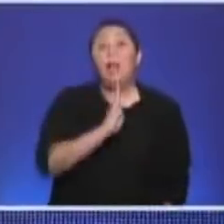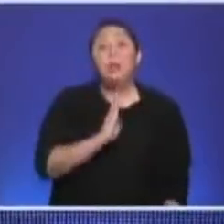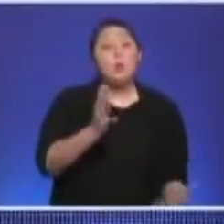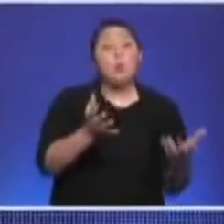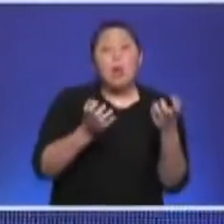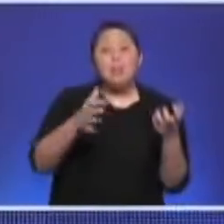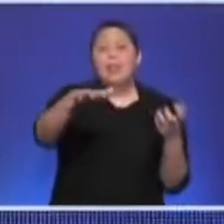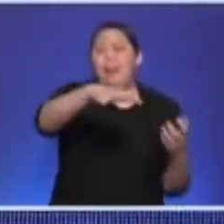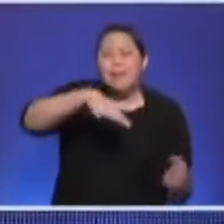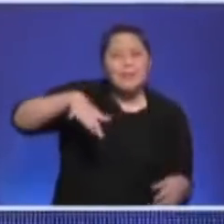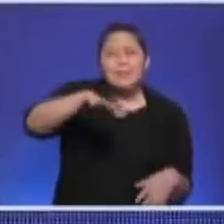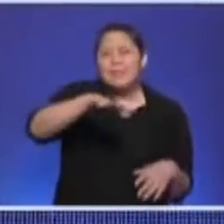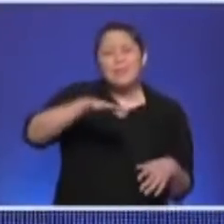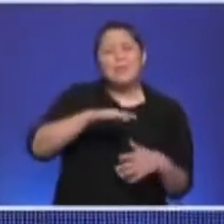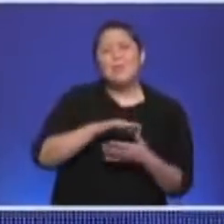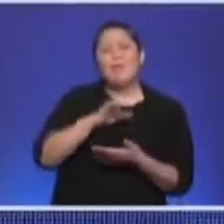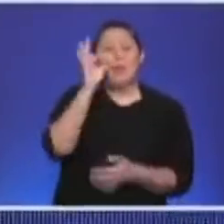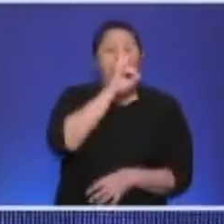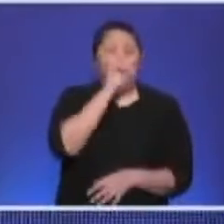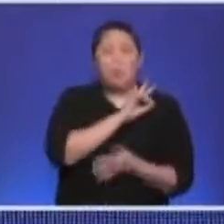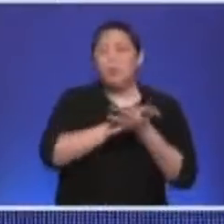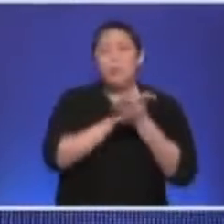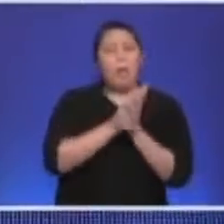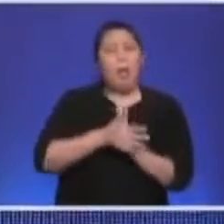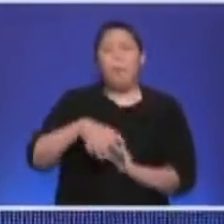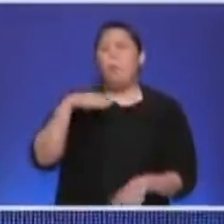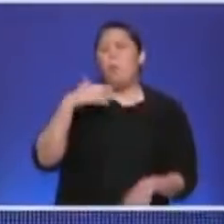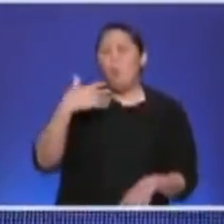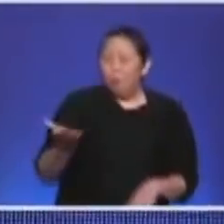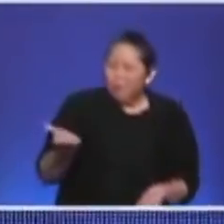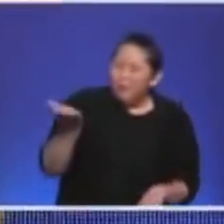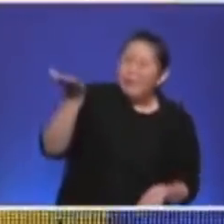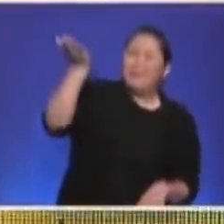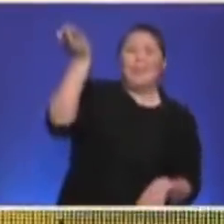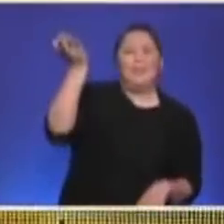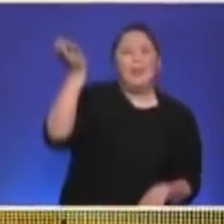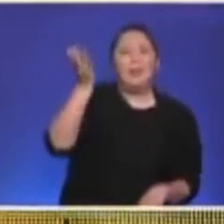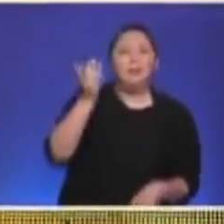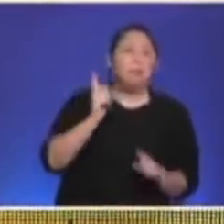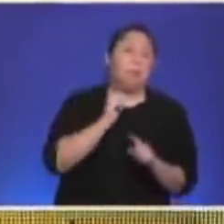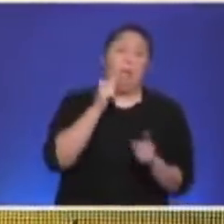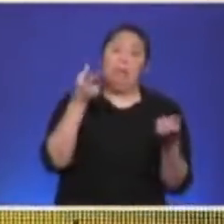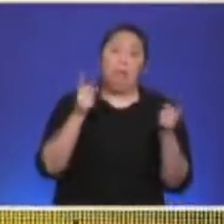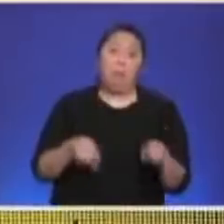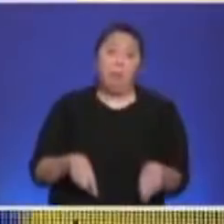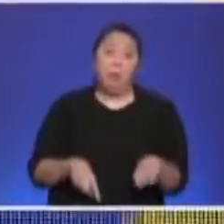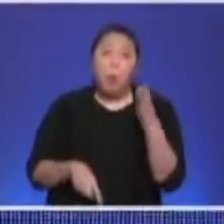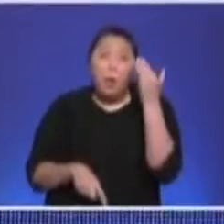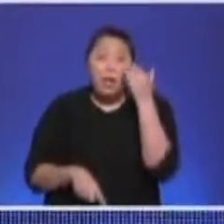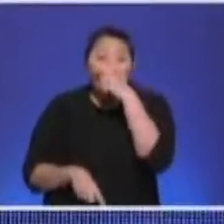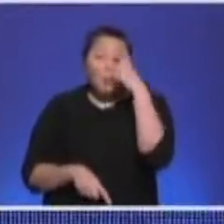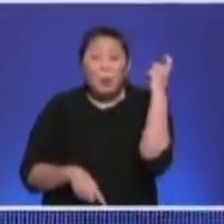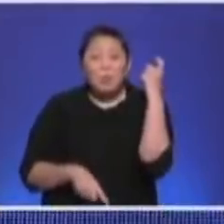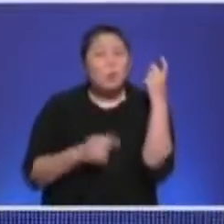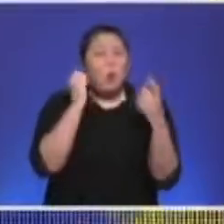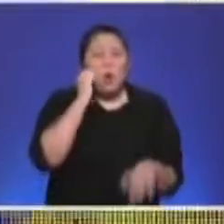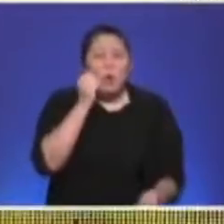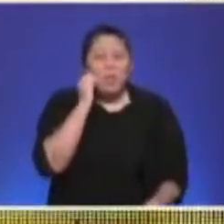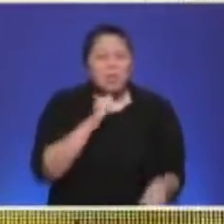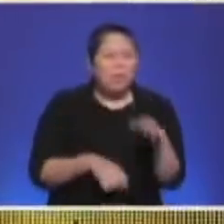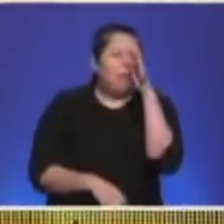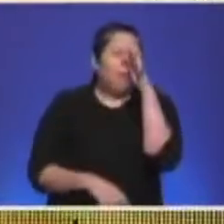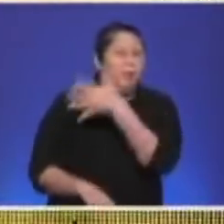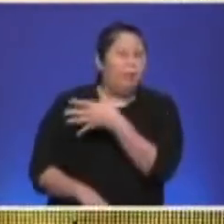be great as a people. Pero hindi yan nangyayari because we continuously fail to listen to what God is telling